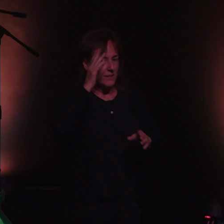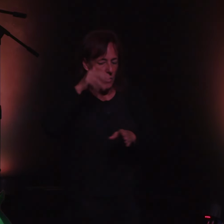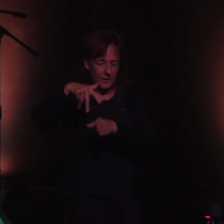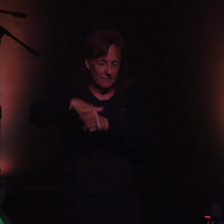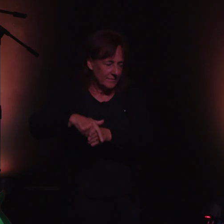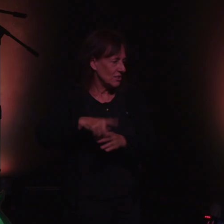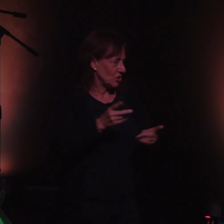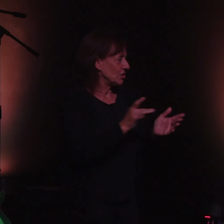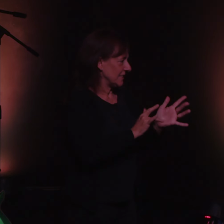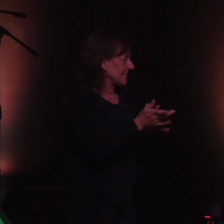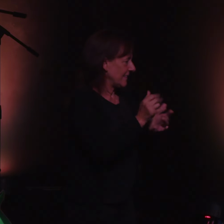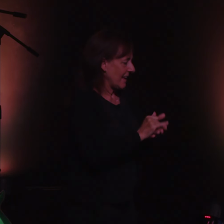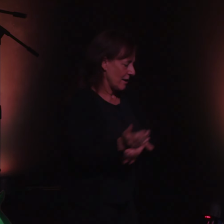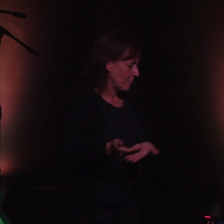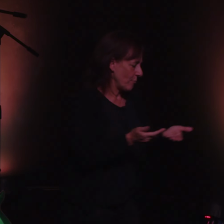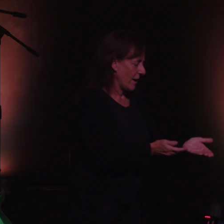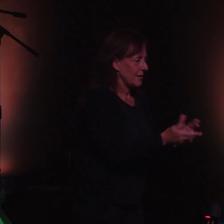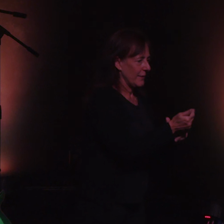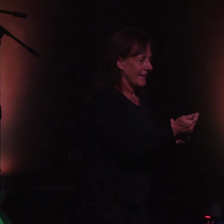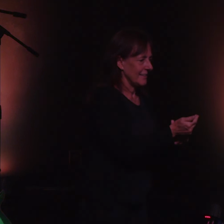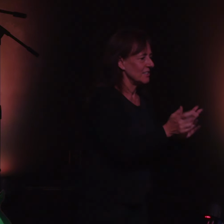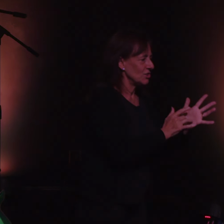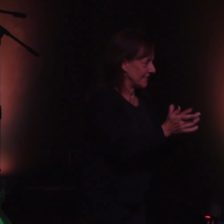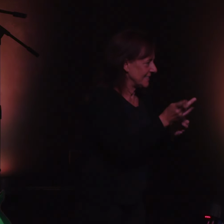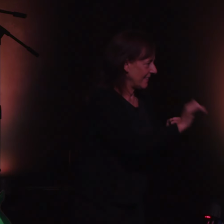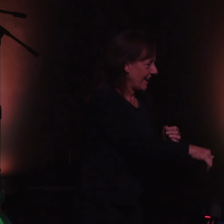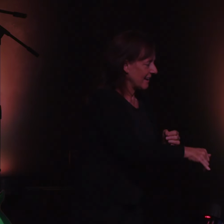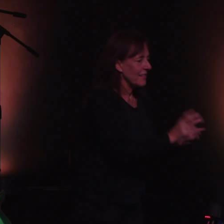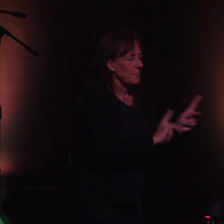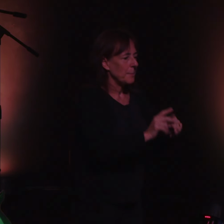us. Brought him to the inn. Jesus did, not us. People. Jesus brings